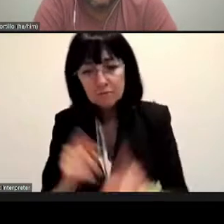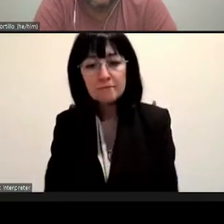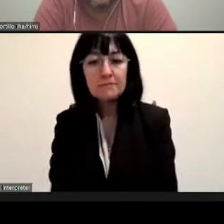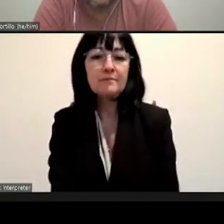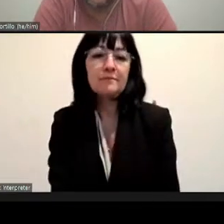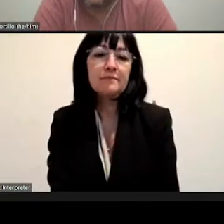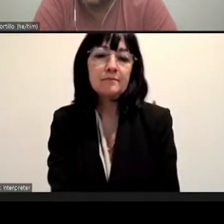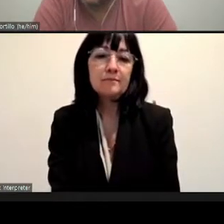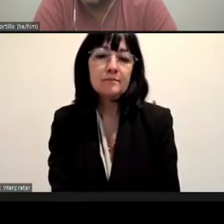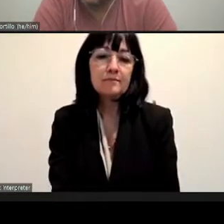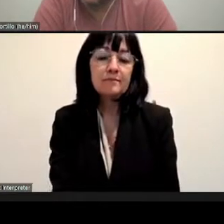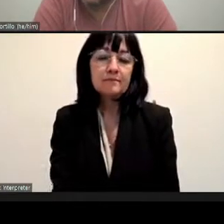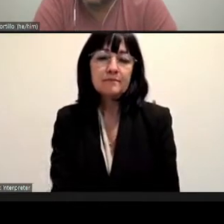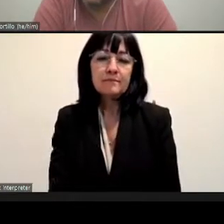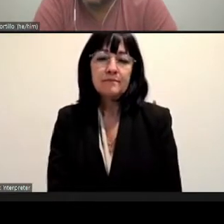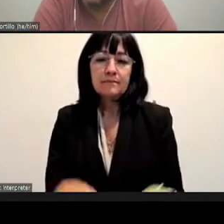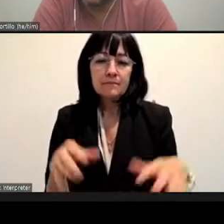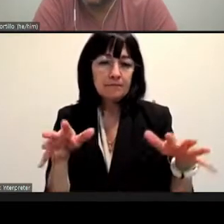Chat or